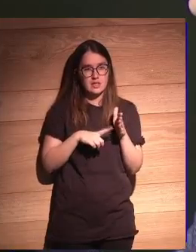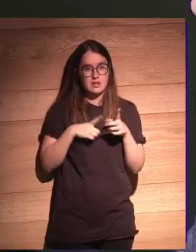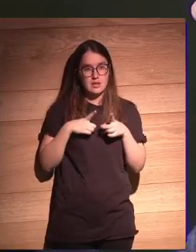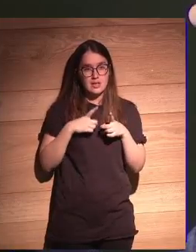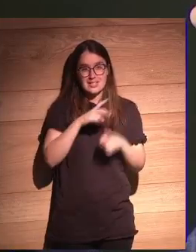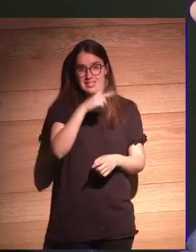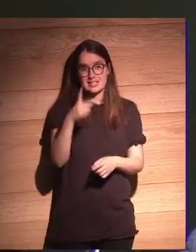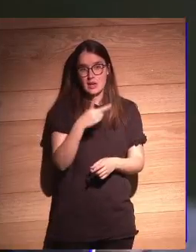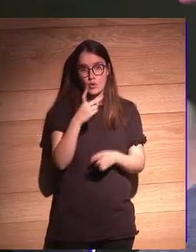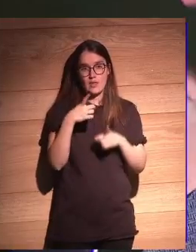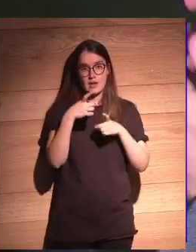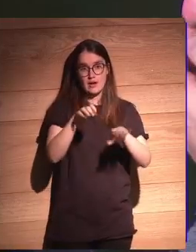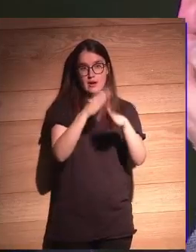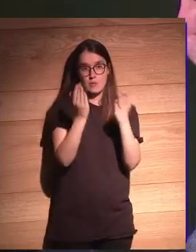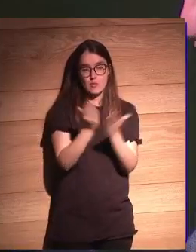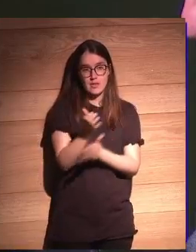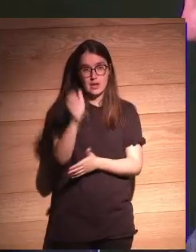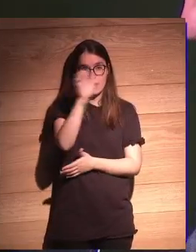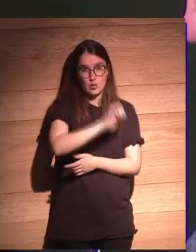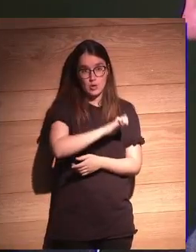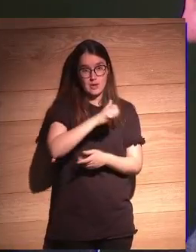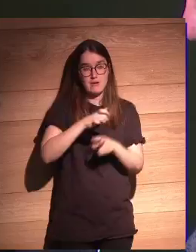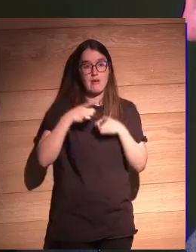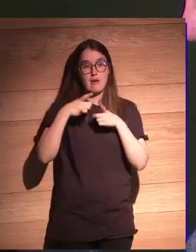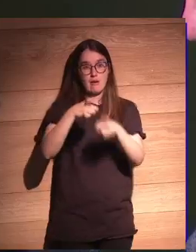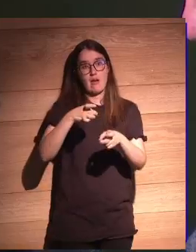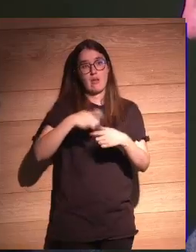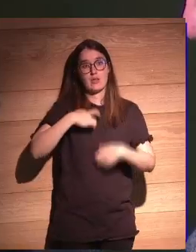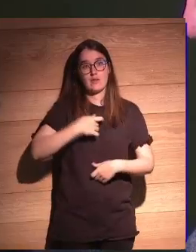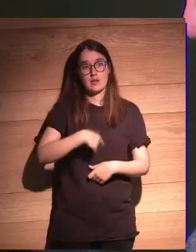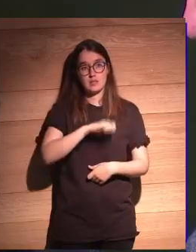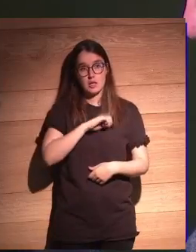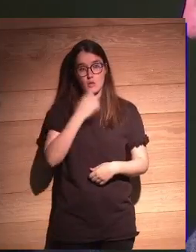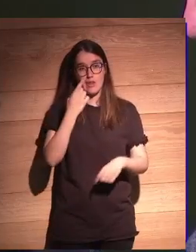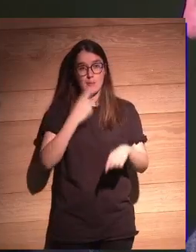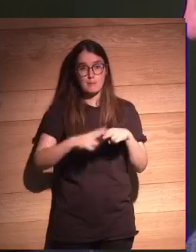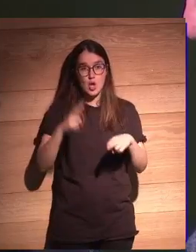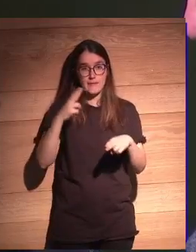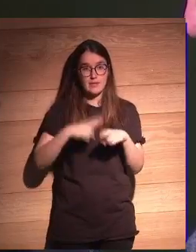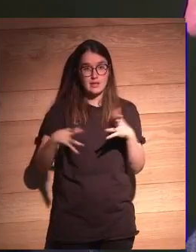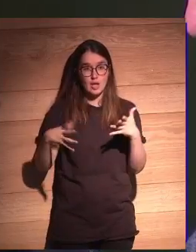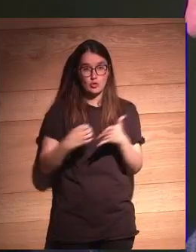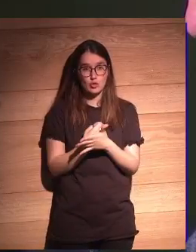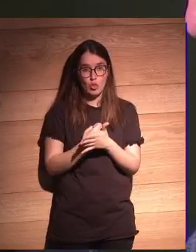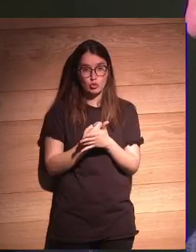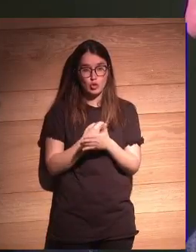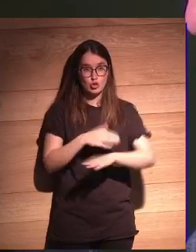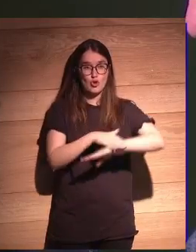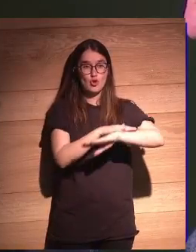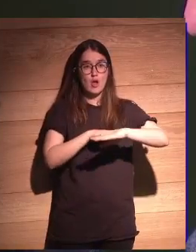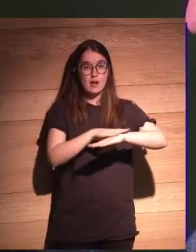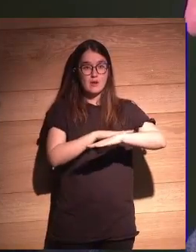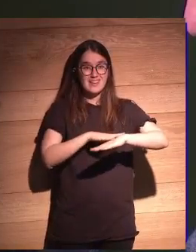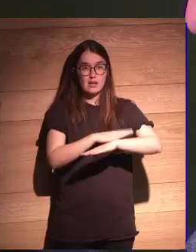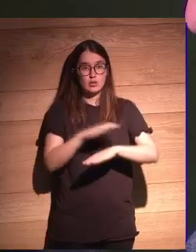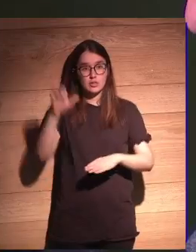is the rents being frozen after the civil war in Spain. One of the policies that